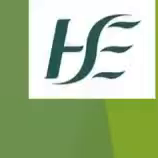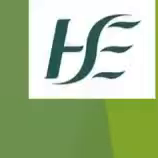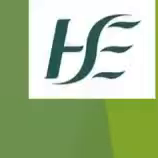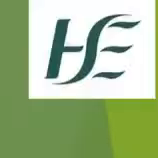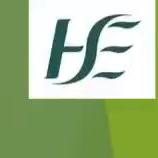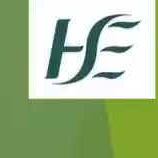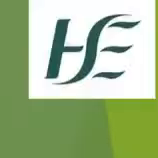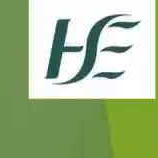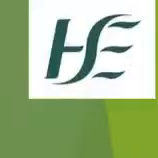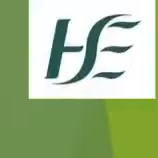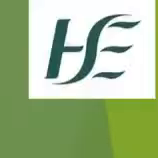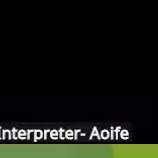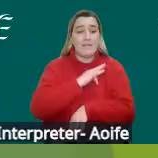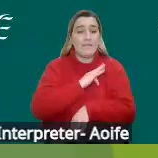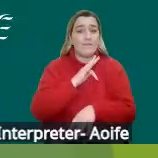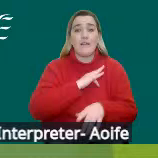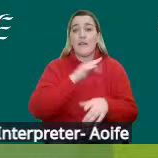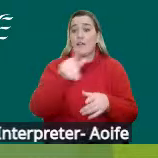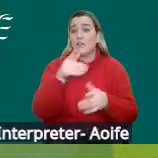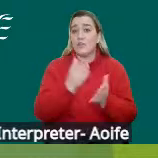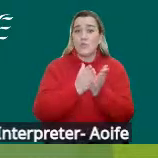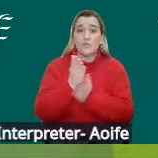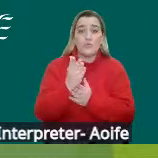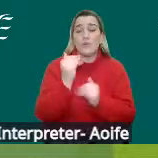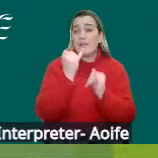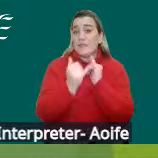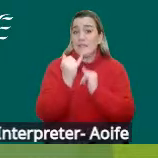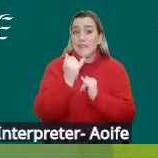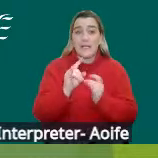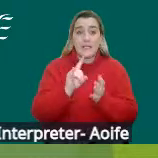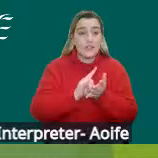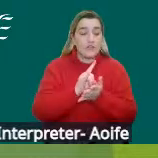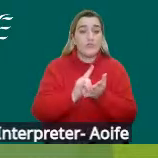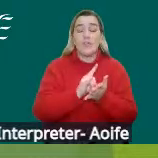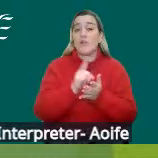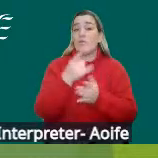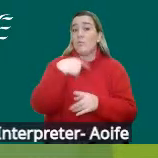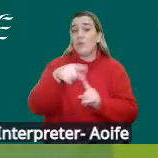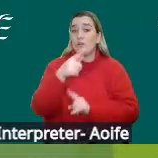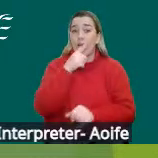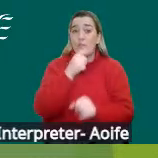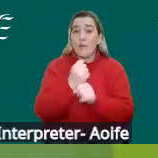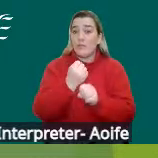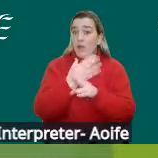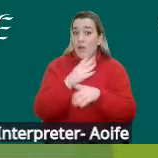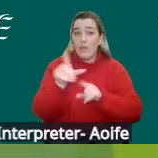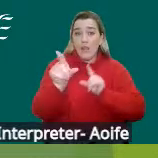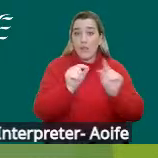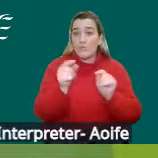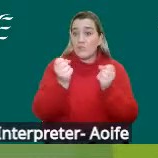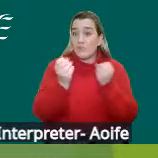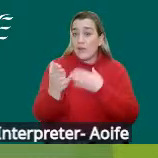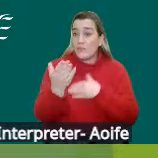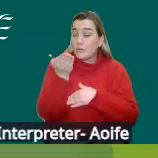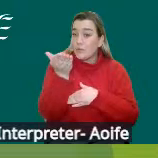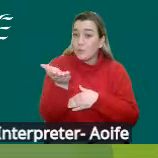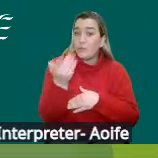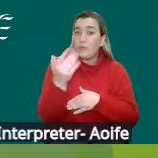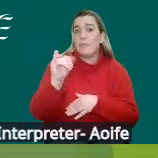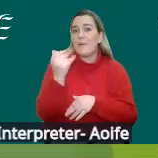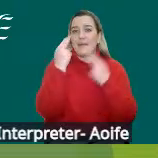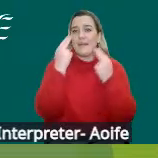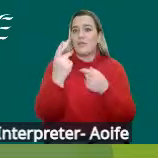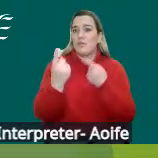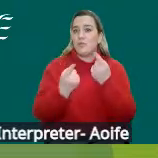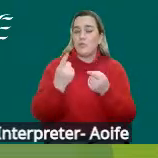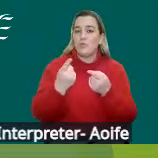go through a very detailed history with you. We'll discuss all the options available to you. We may need to do an ultrasound. We may take